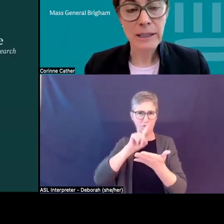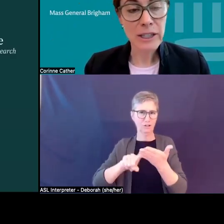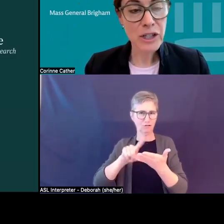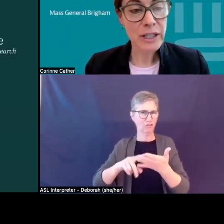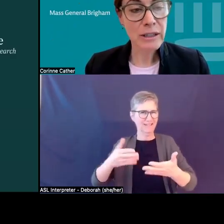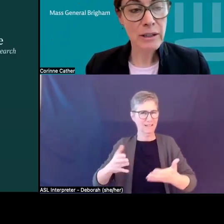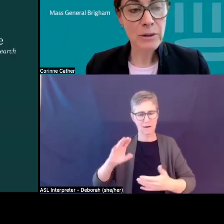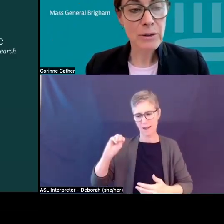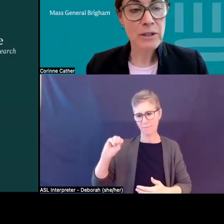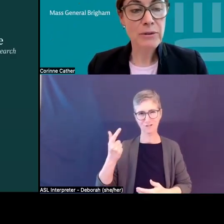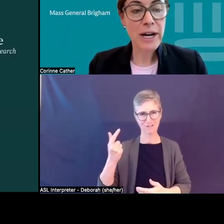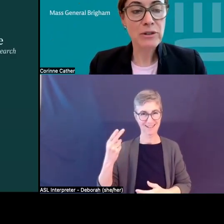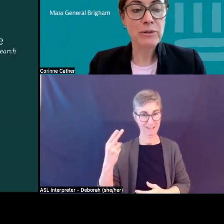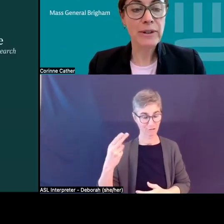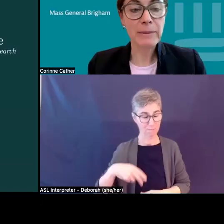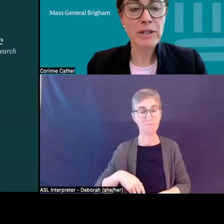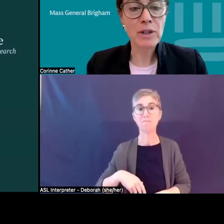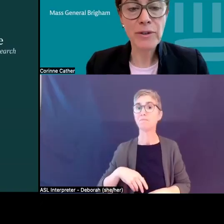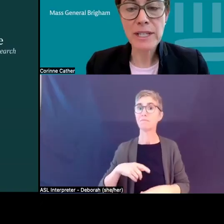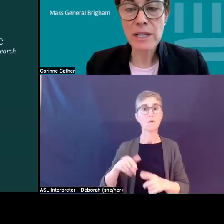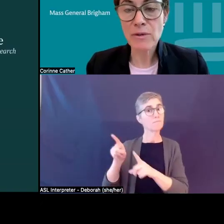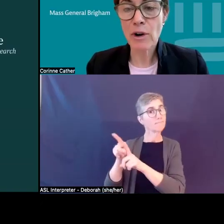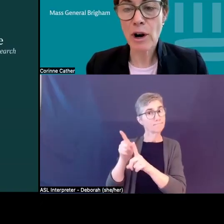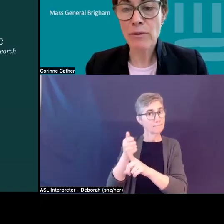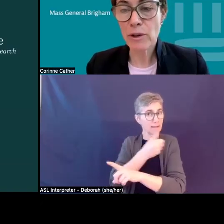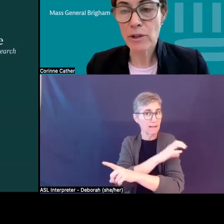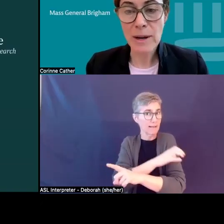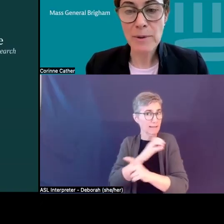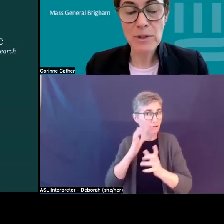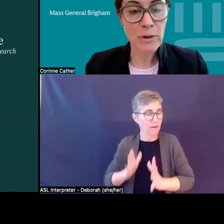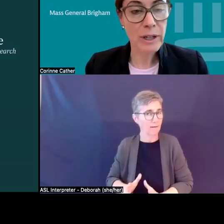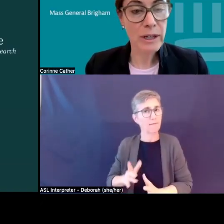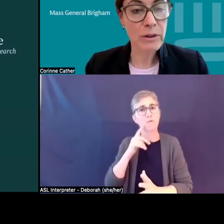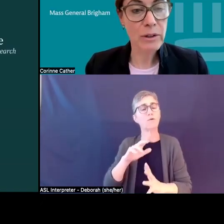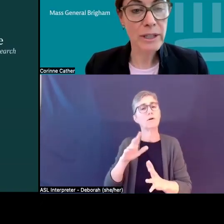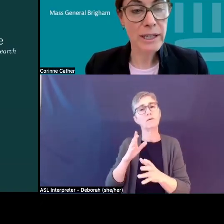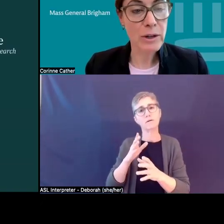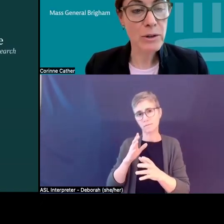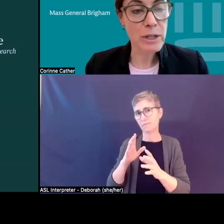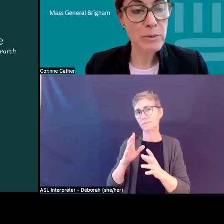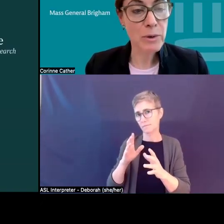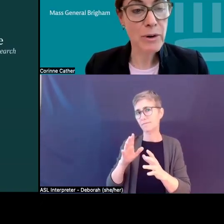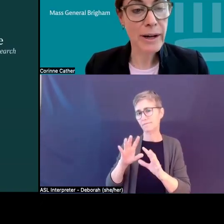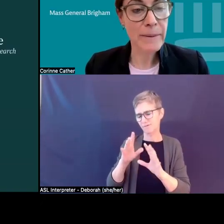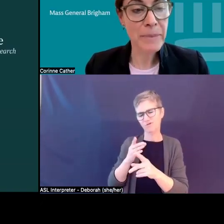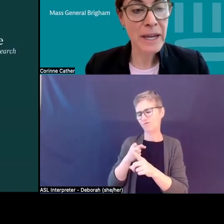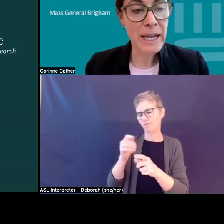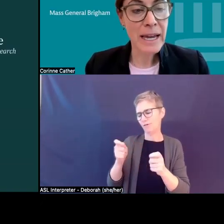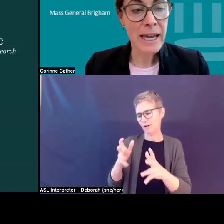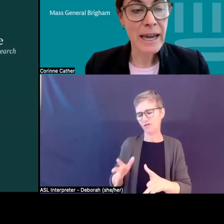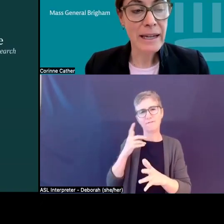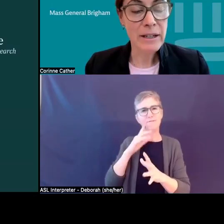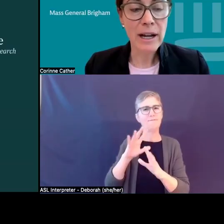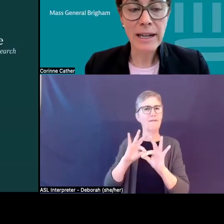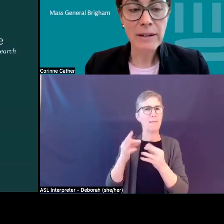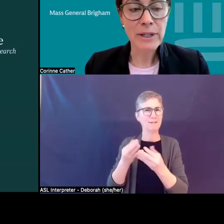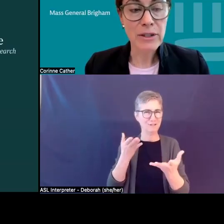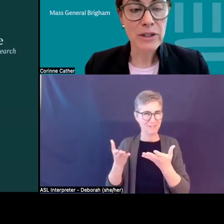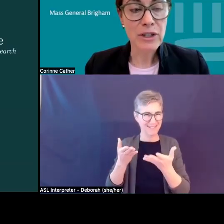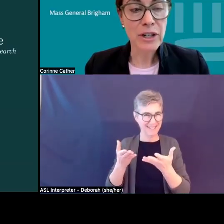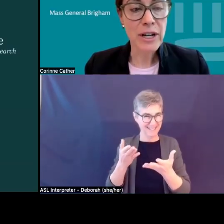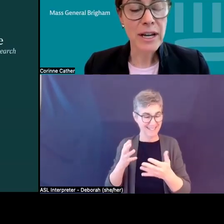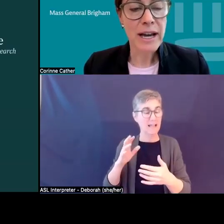a clinician who is a Director of Family Services for our first episode and early psychosis program, and